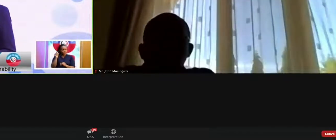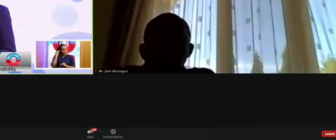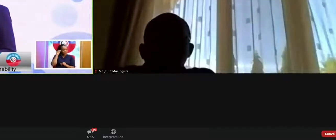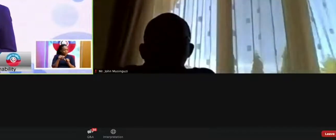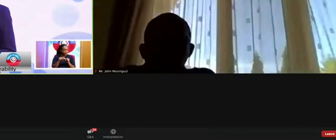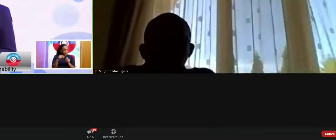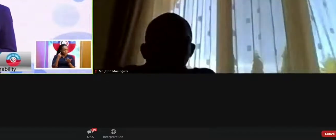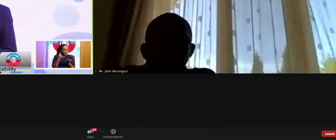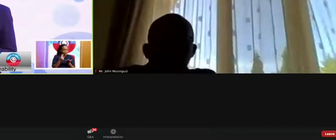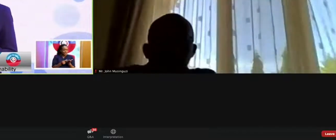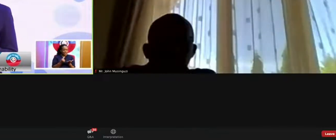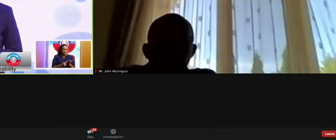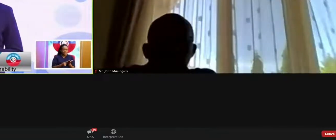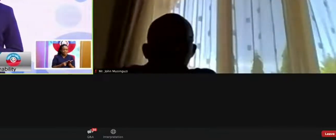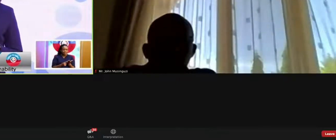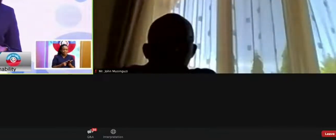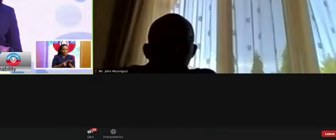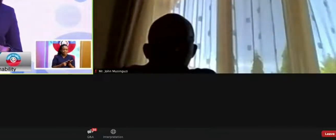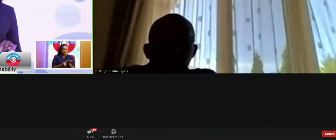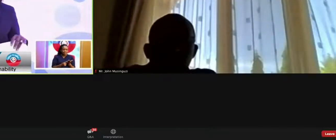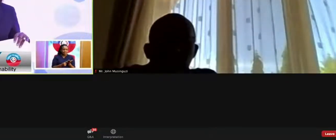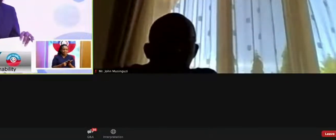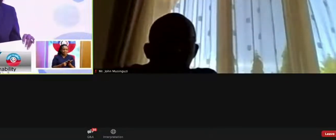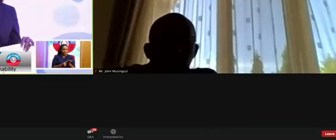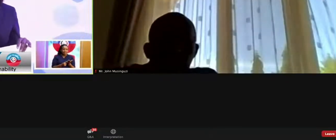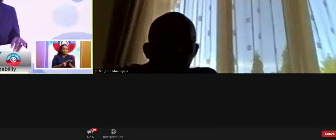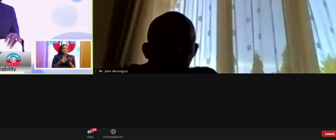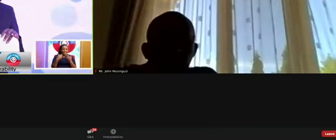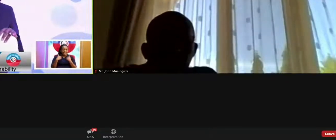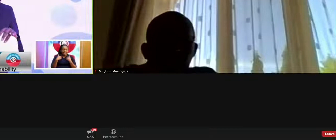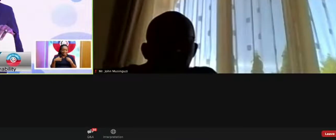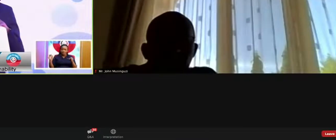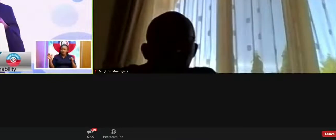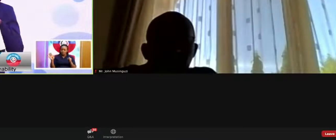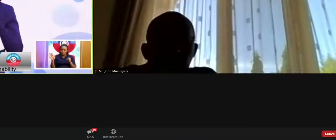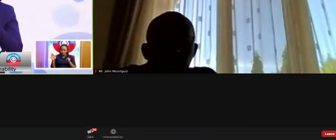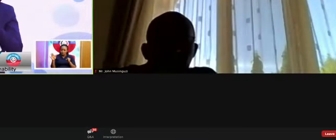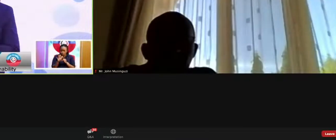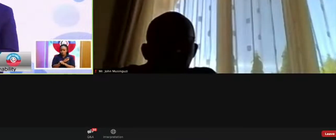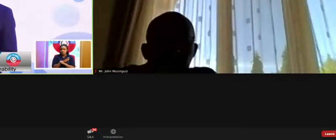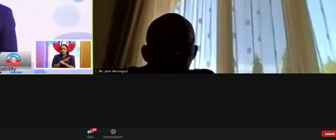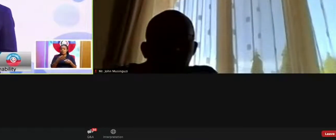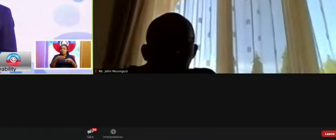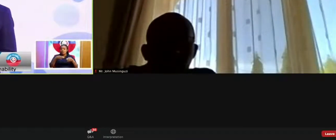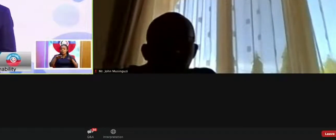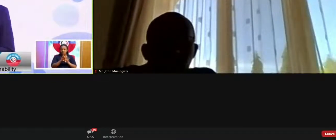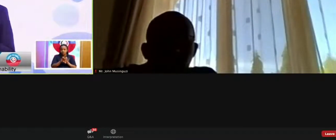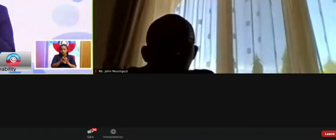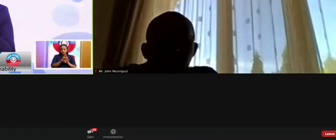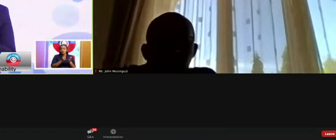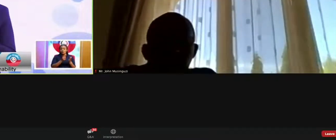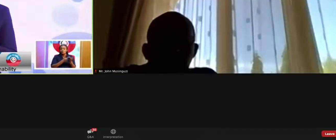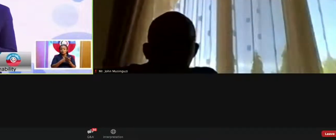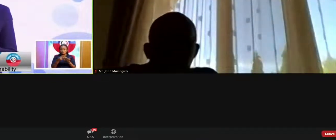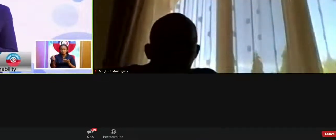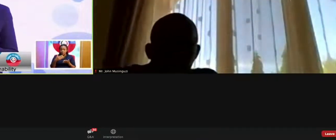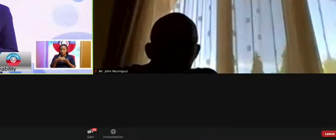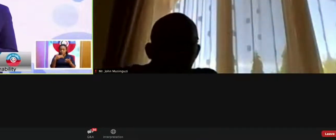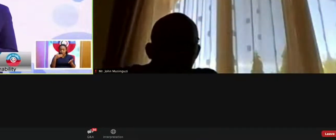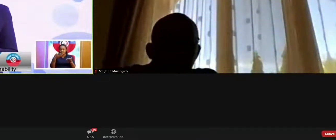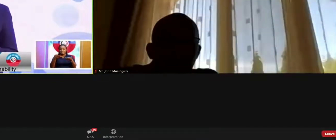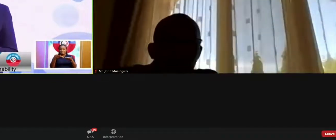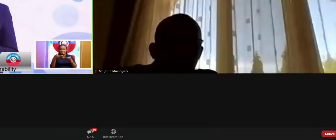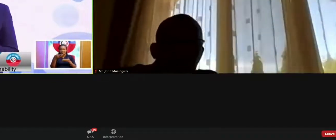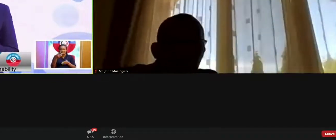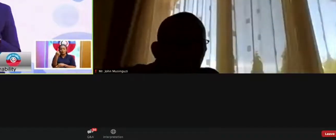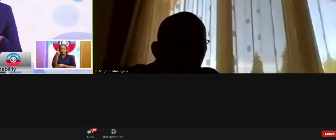fact, instituted a full total lockdown, even weeks before they recorded their first COVID-19 case.